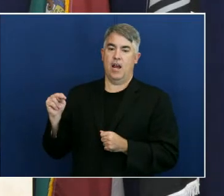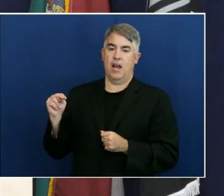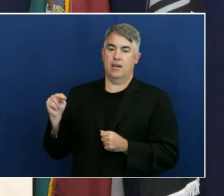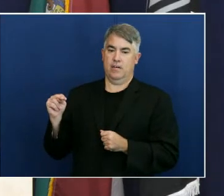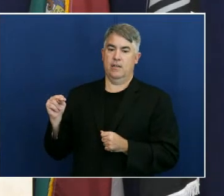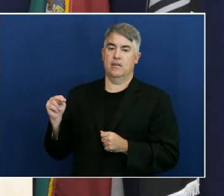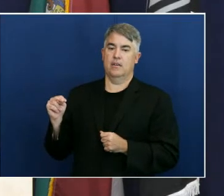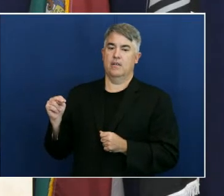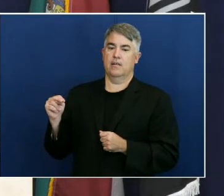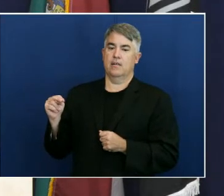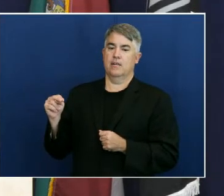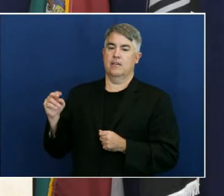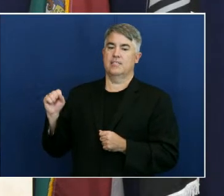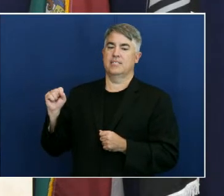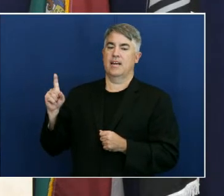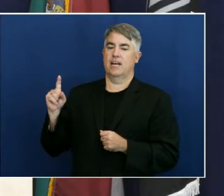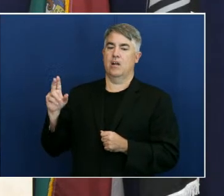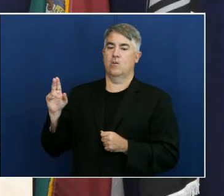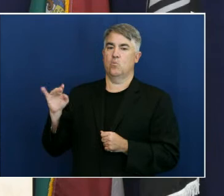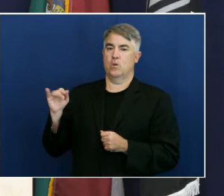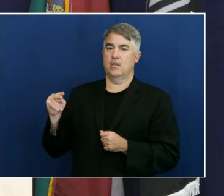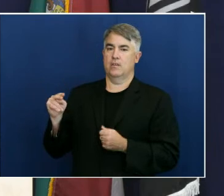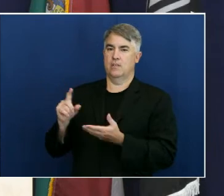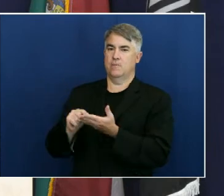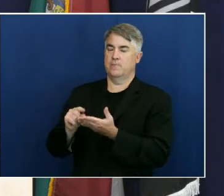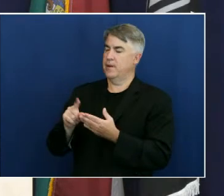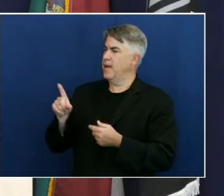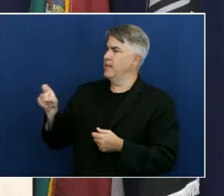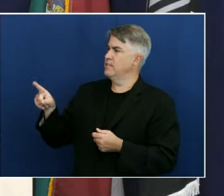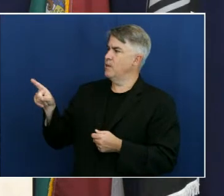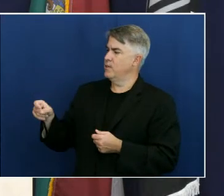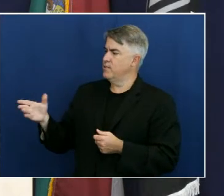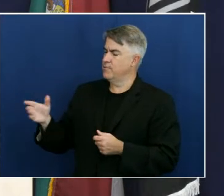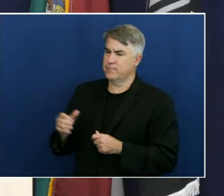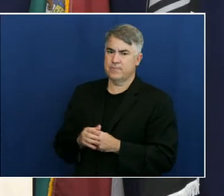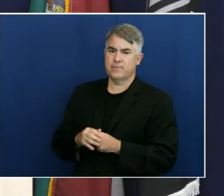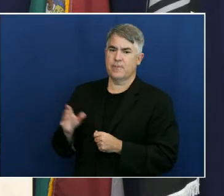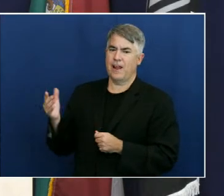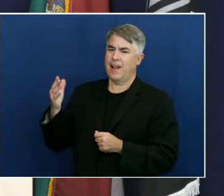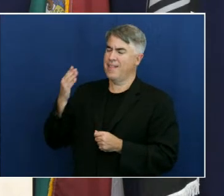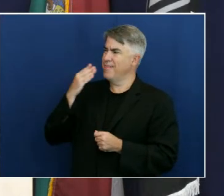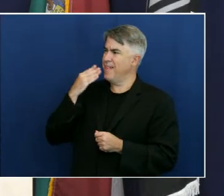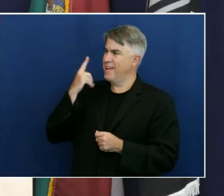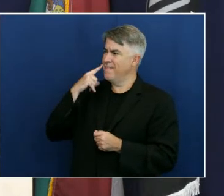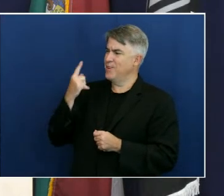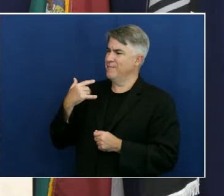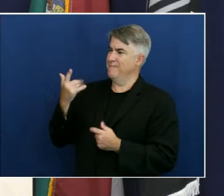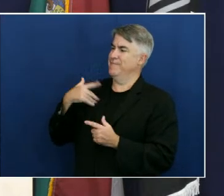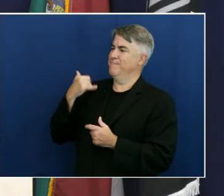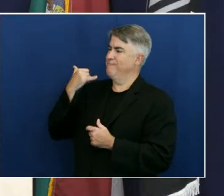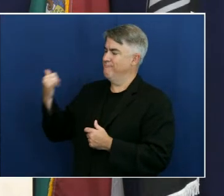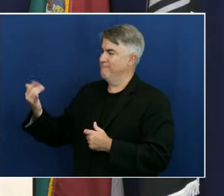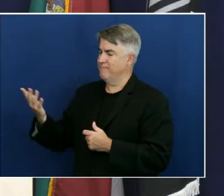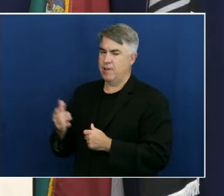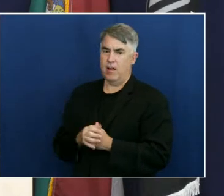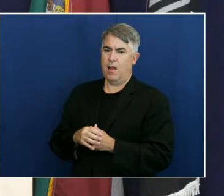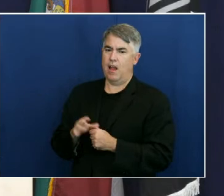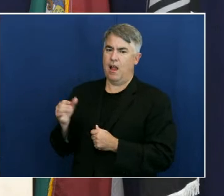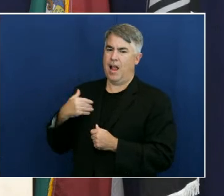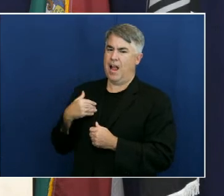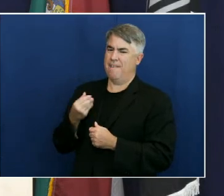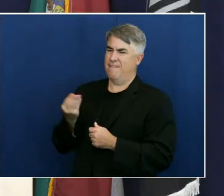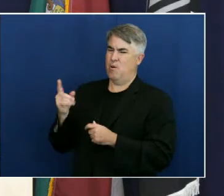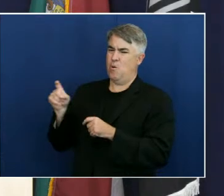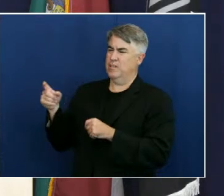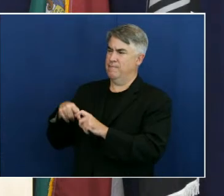Diego Union Tribune. Hi, thank you for taking my questions. Couple vaccine-related questions here. Just want to make sure